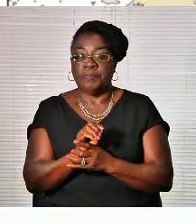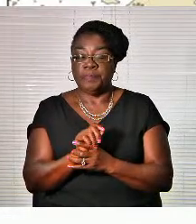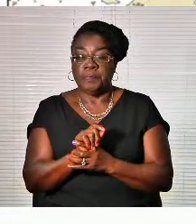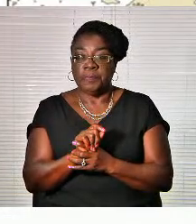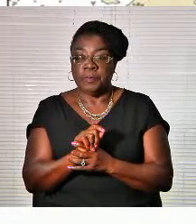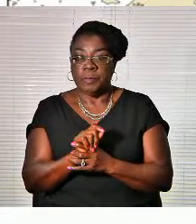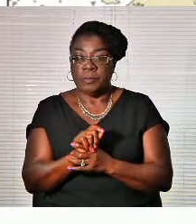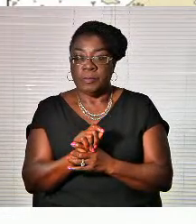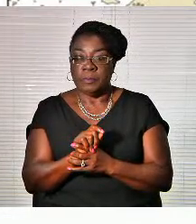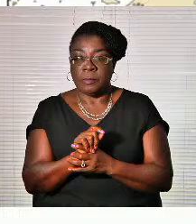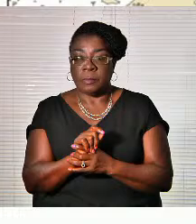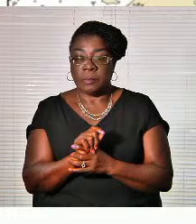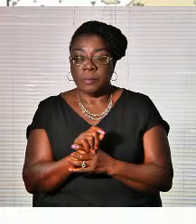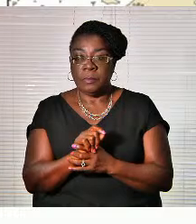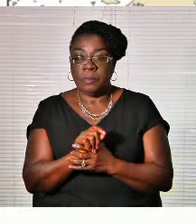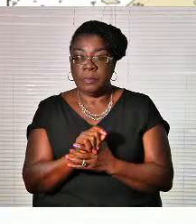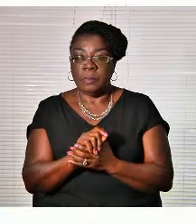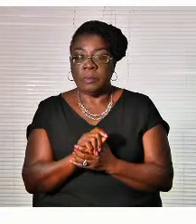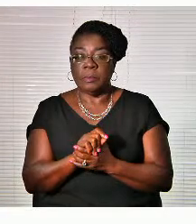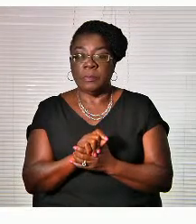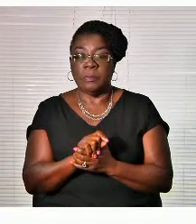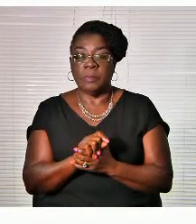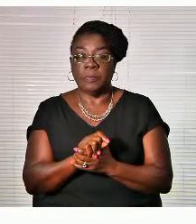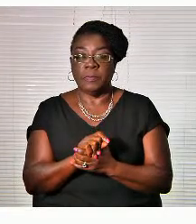Abaco. Next slide.